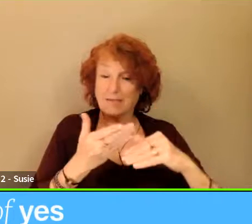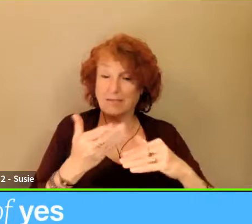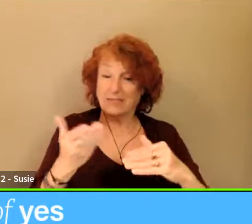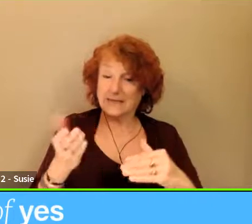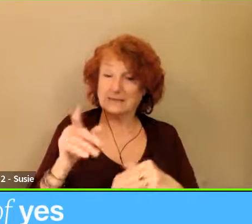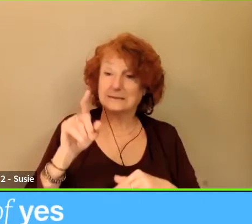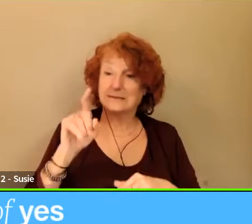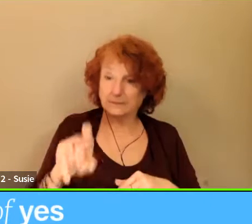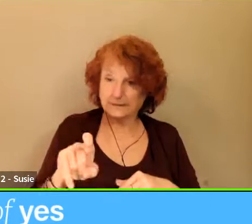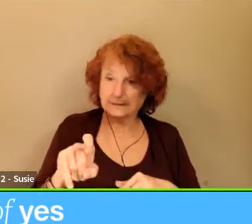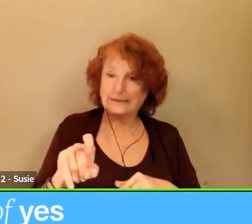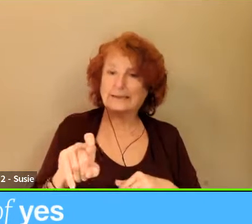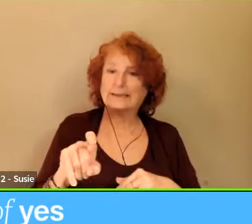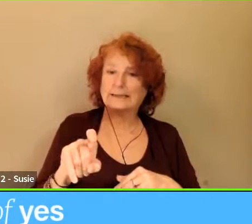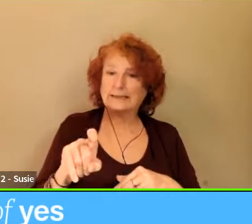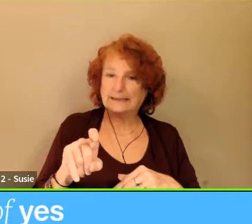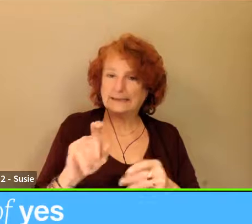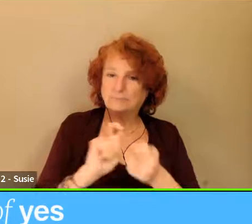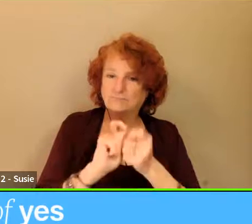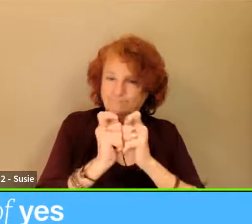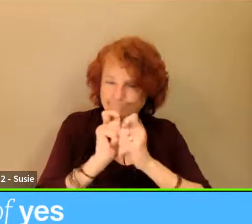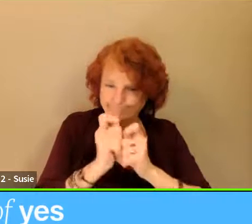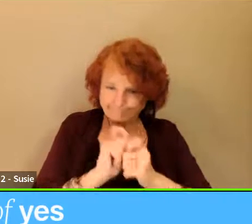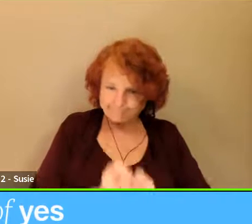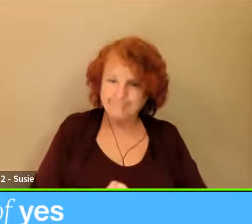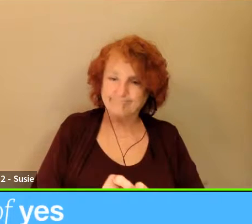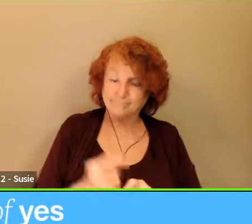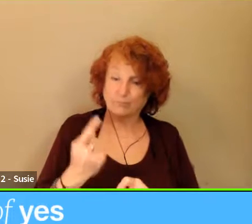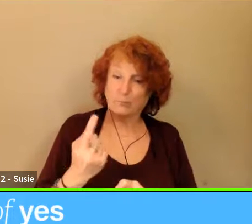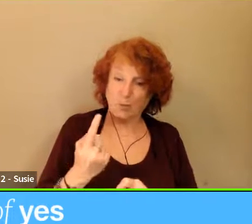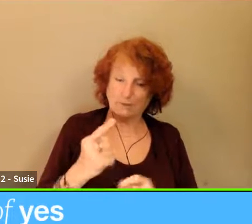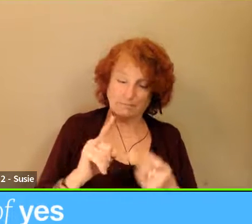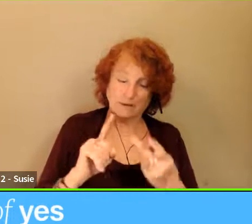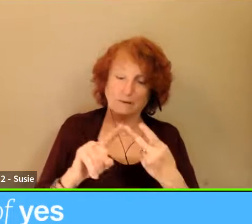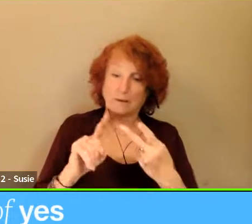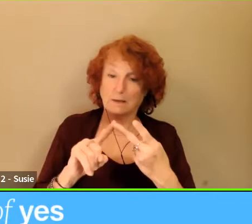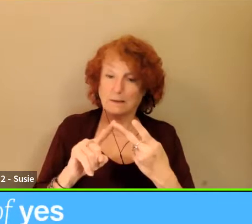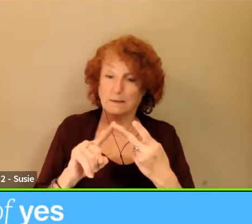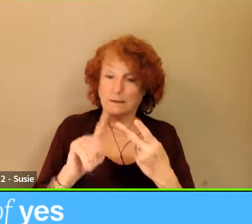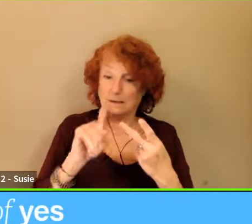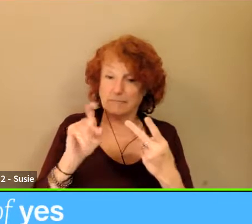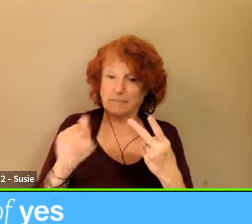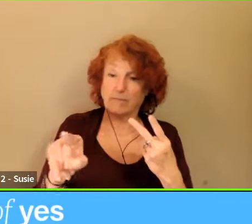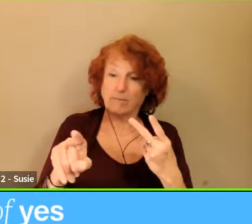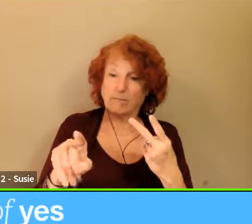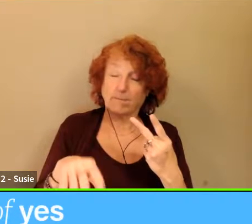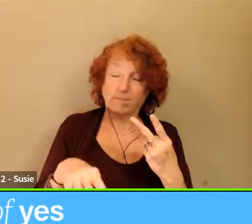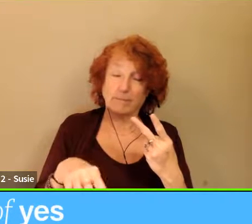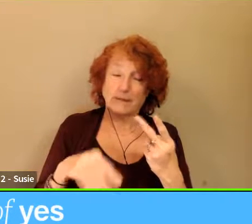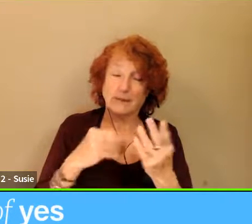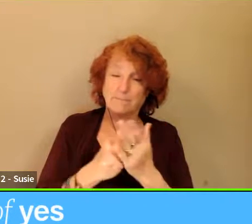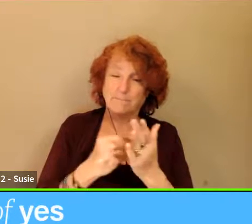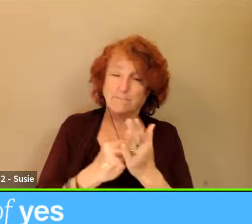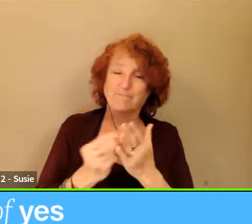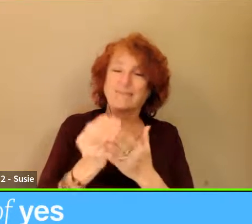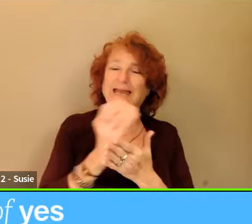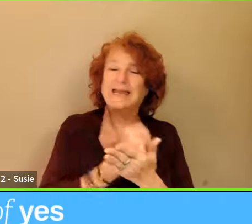need remediation? That's one. And the other question I have is about the income